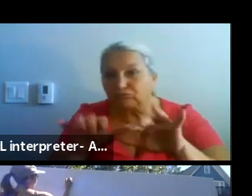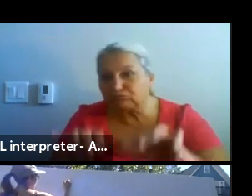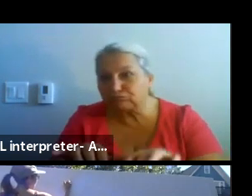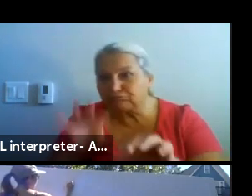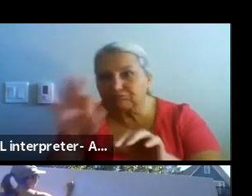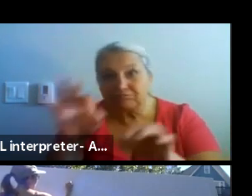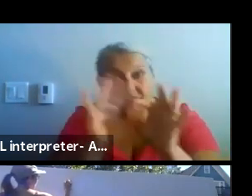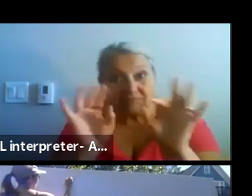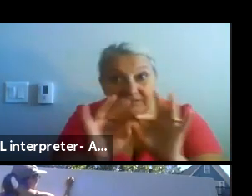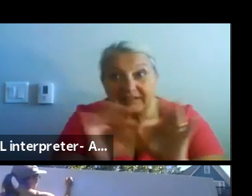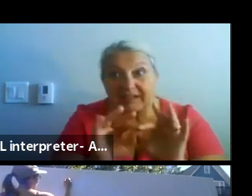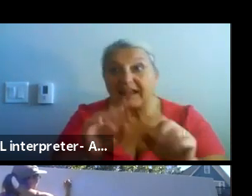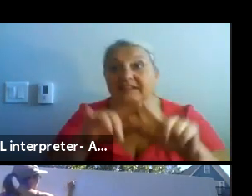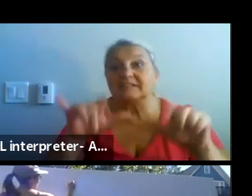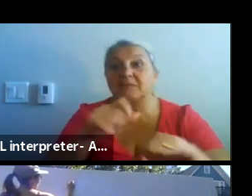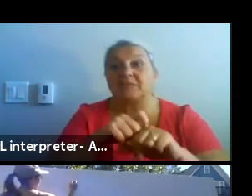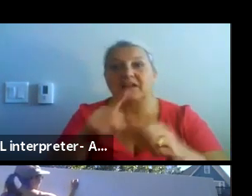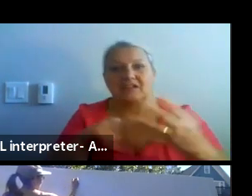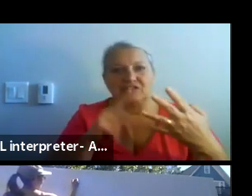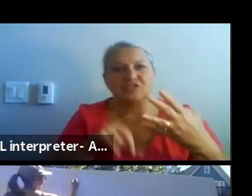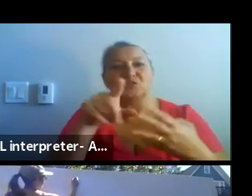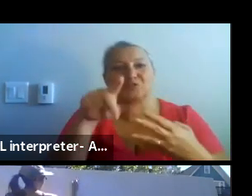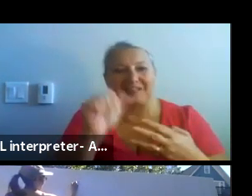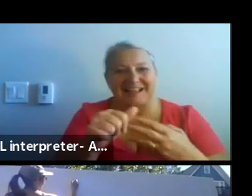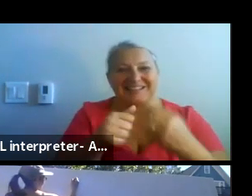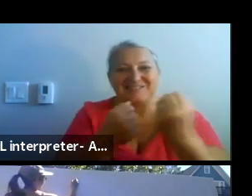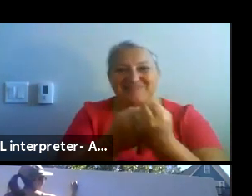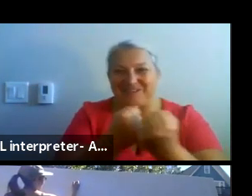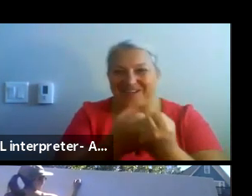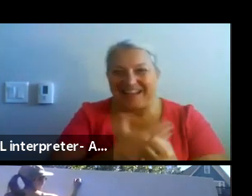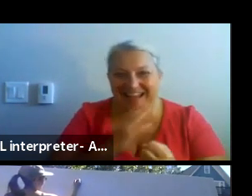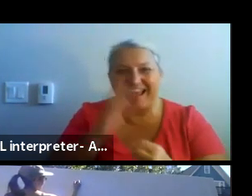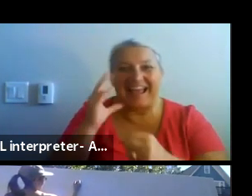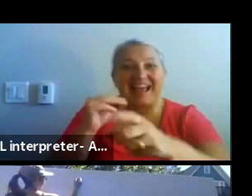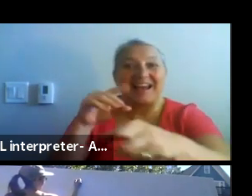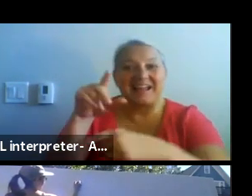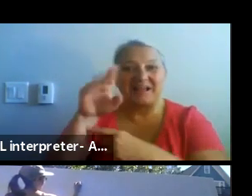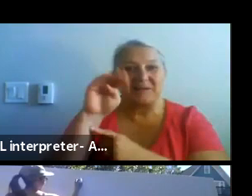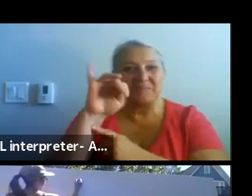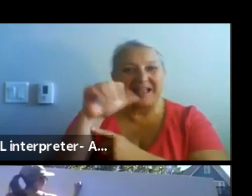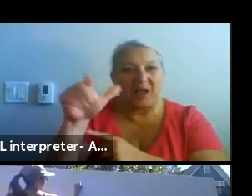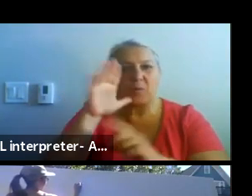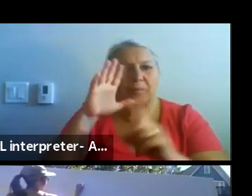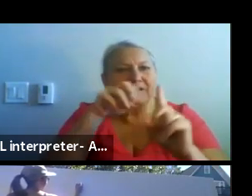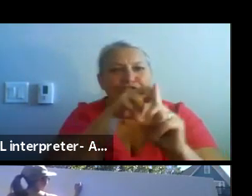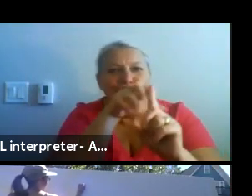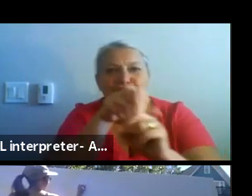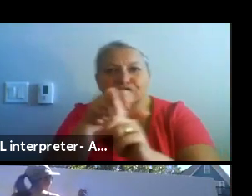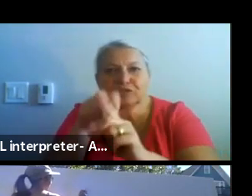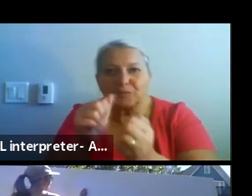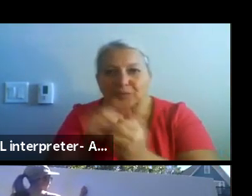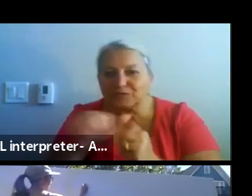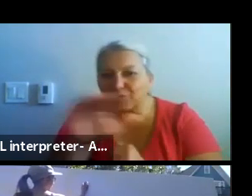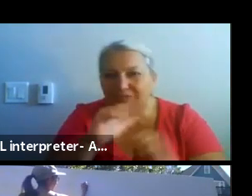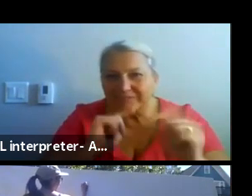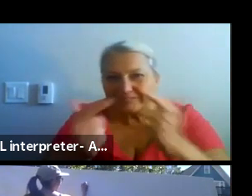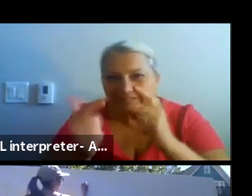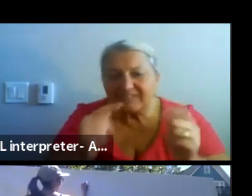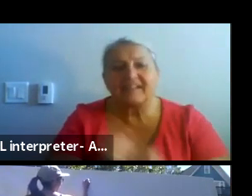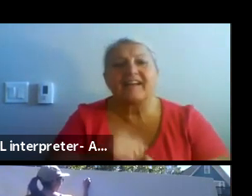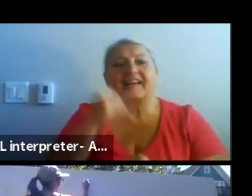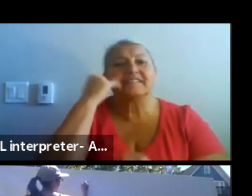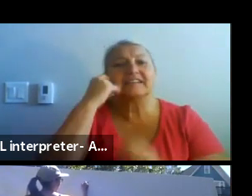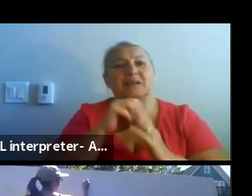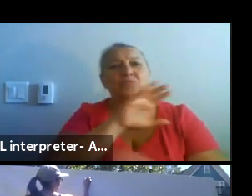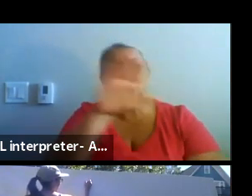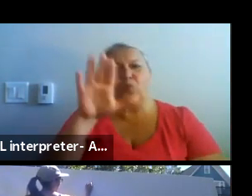our Unsettling Dramaturgy co-coordinator, will be checking these accounts throughout the session. You can also email us your stories that are